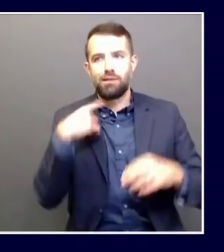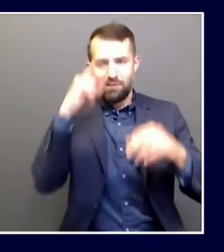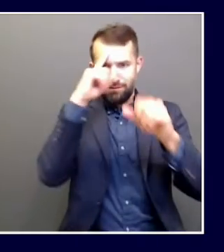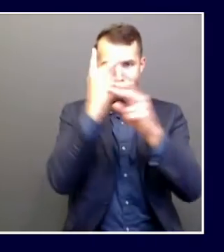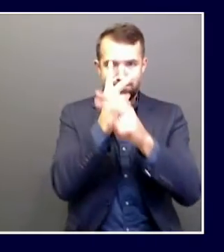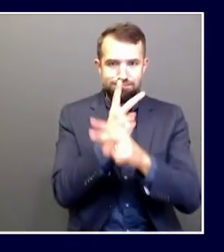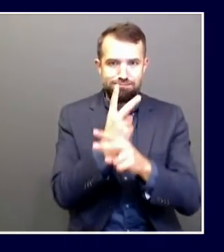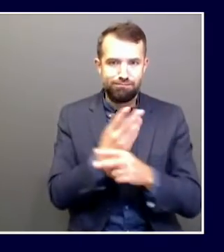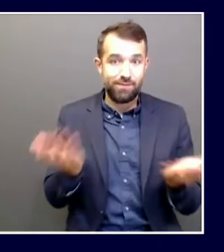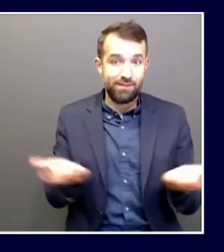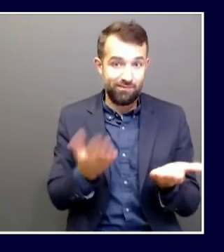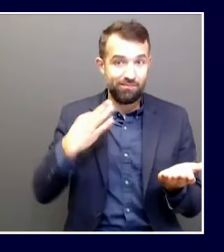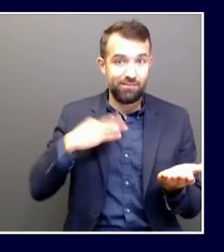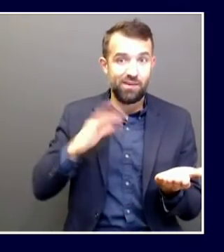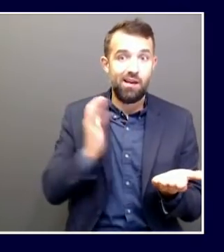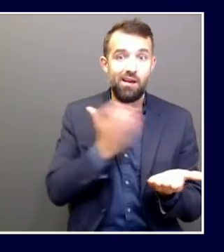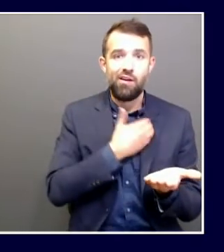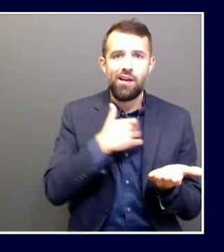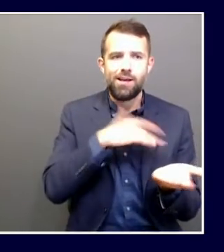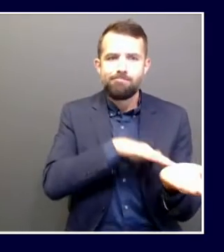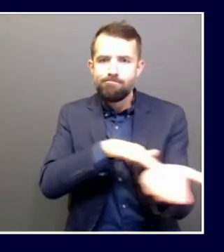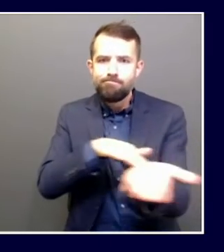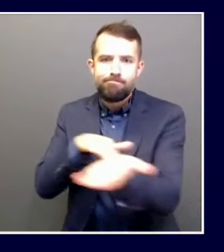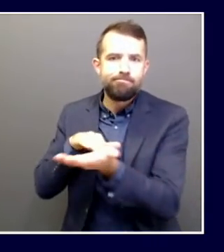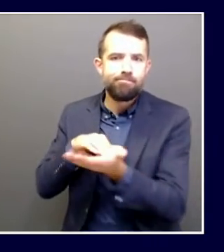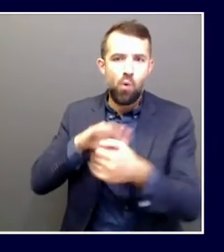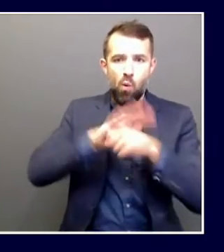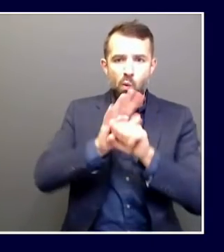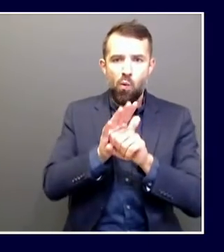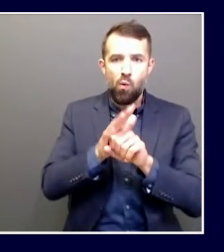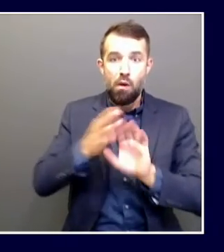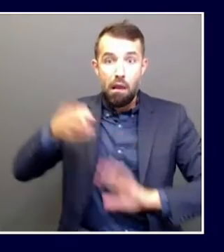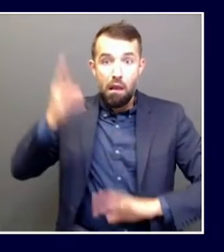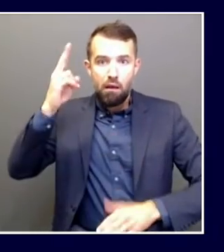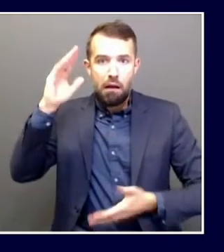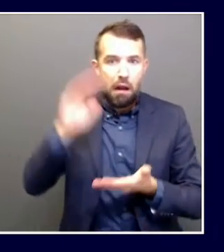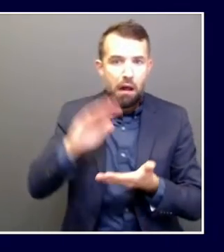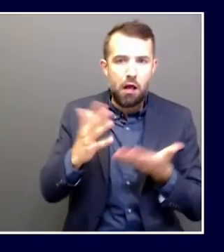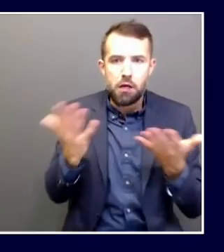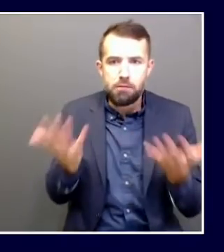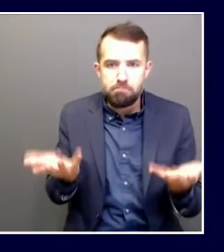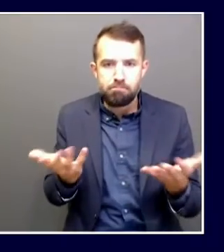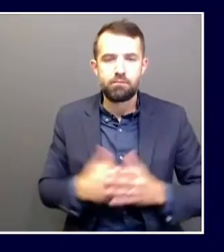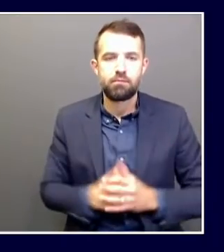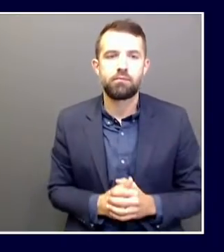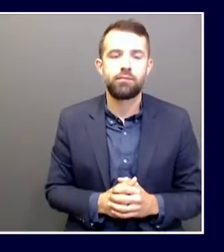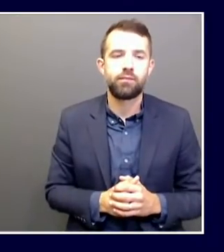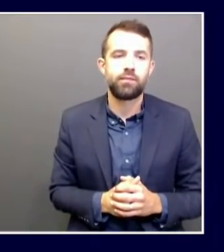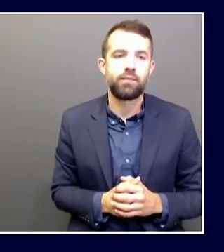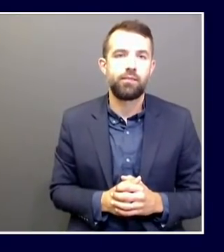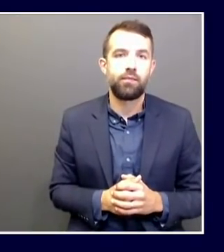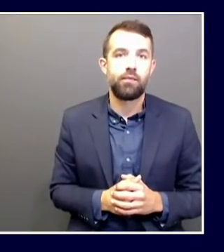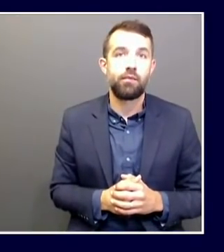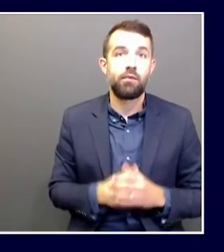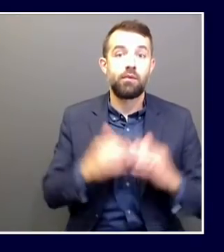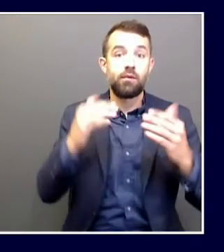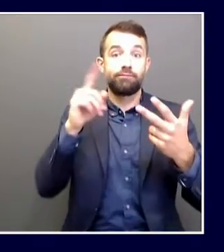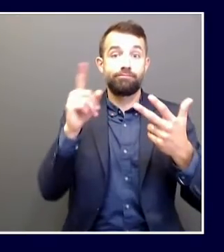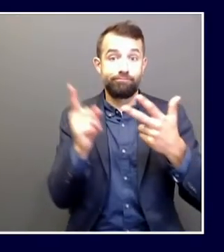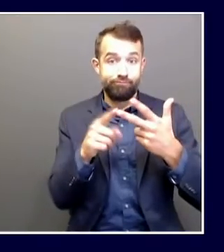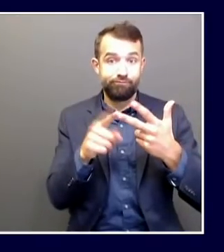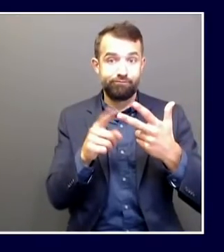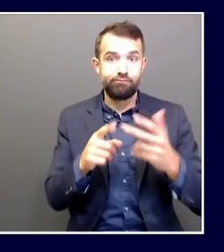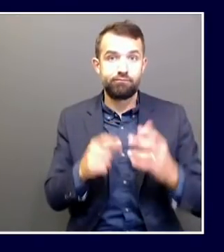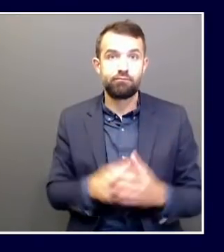doesn't mean. The last thing I wanted to touch on today is boosters. We've talked a lot